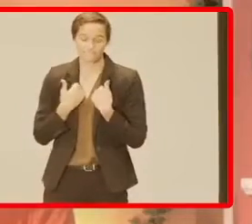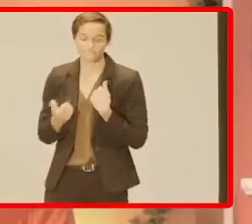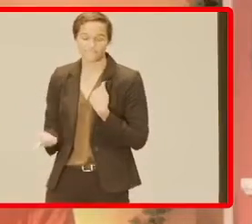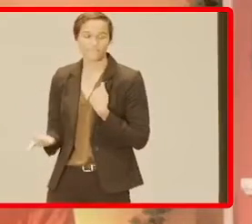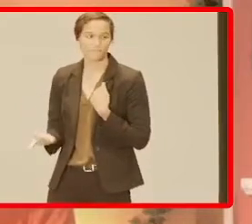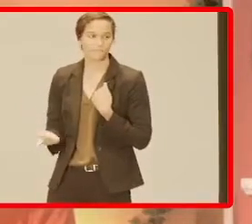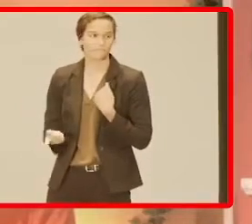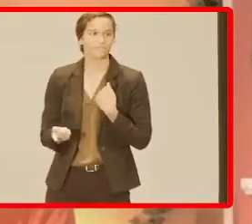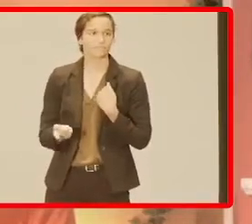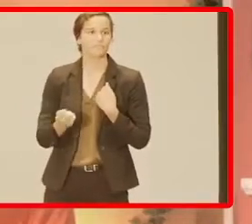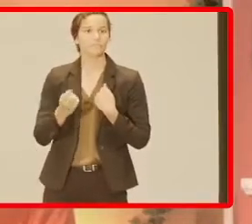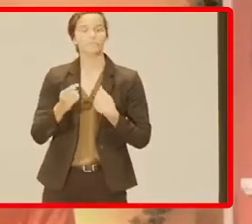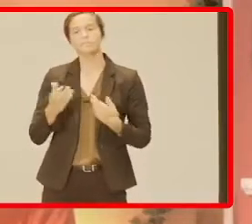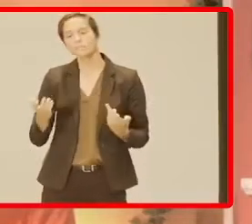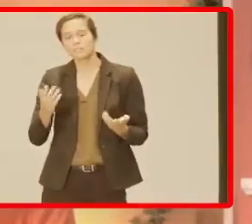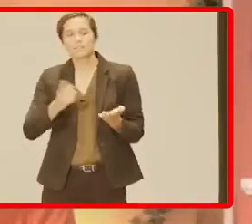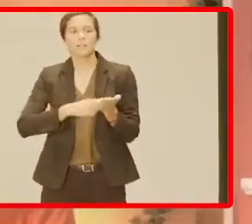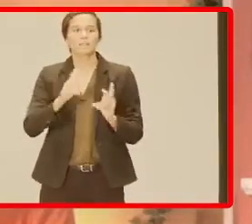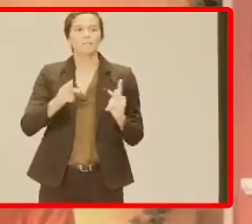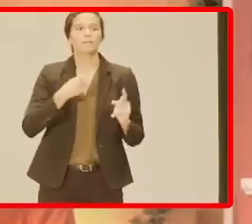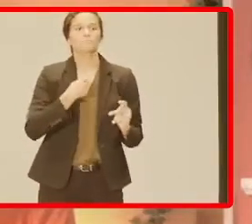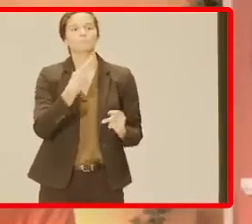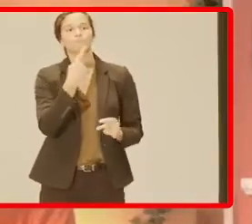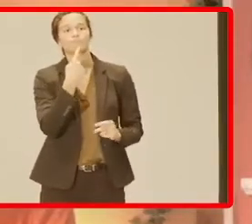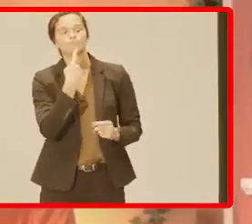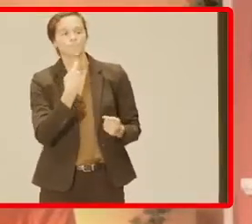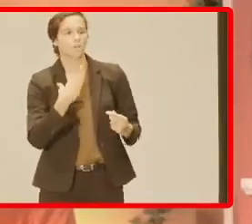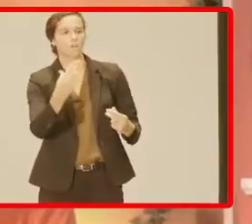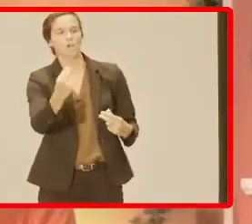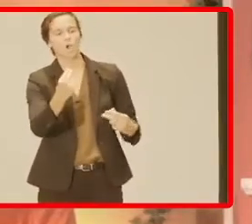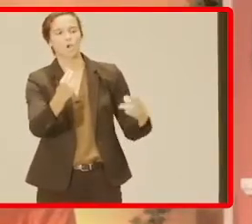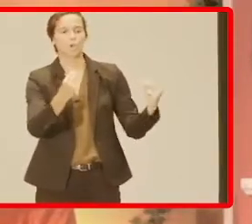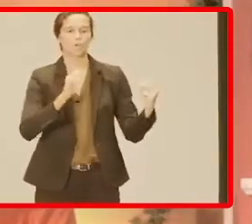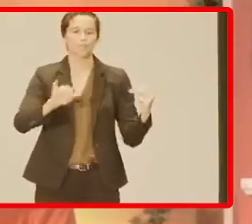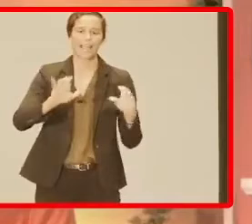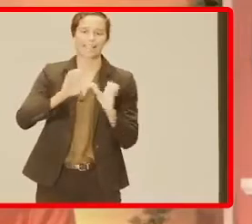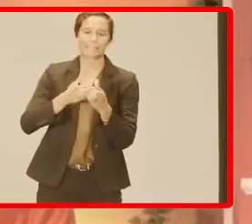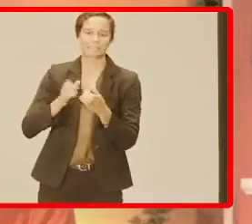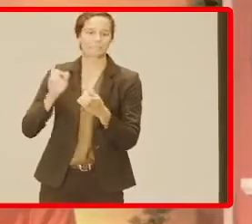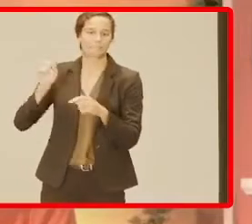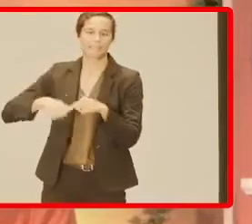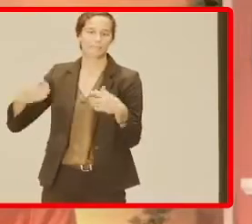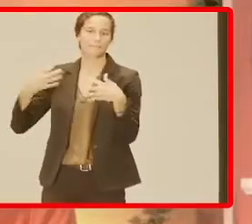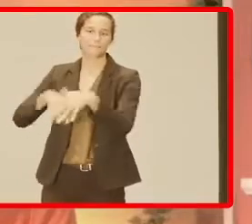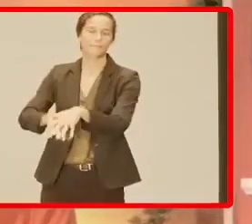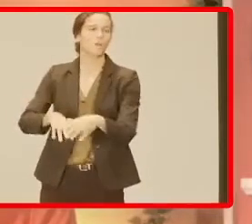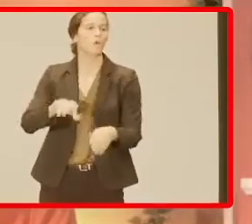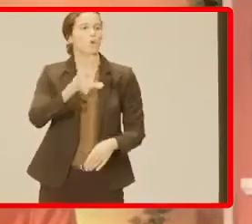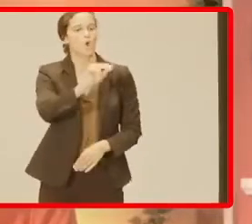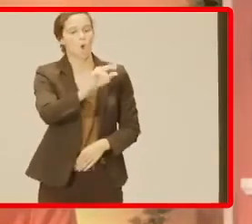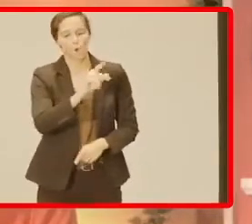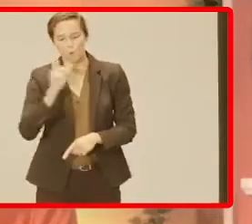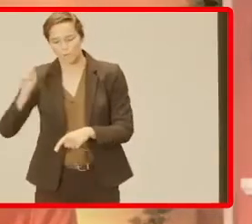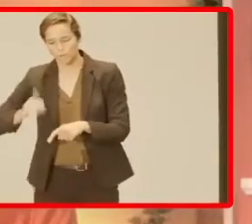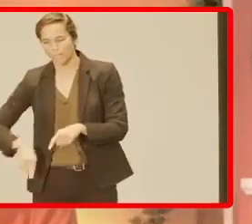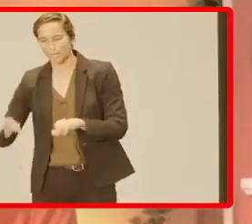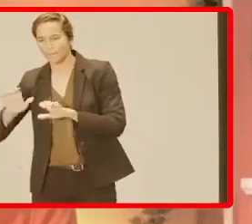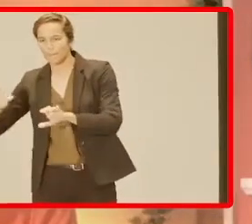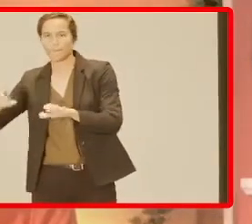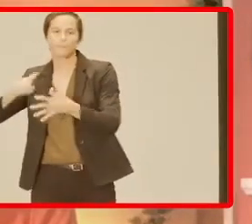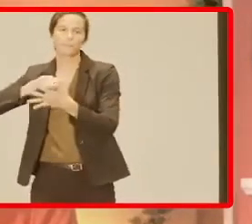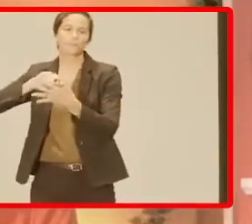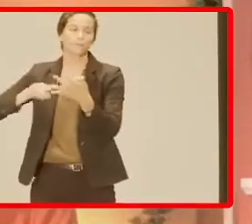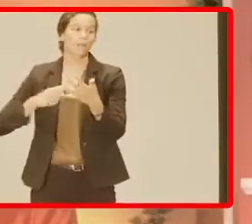the word, no, he can't be in that class, no, he can't do that, I simply